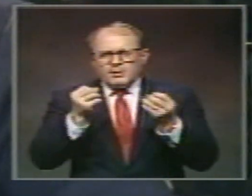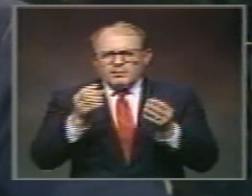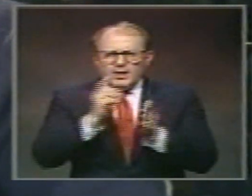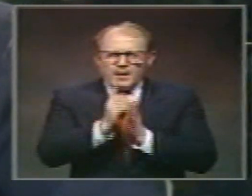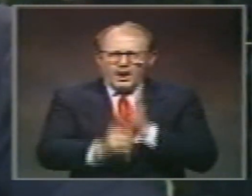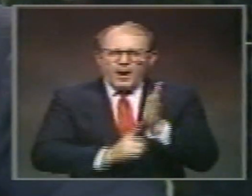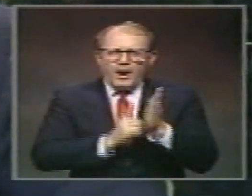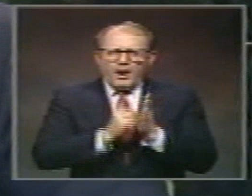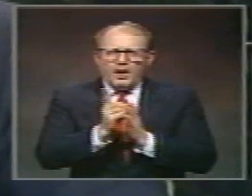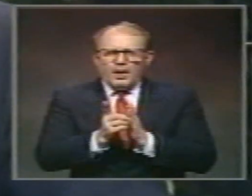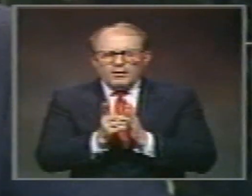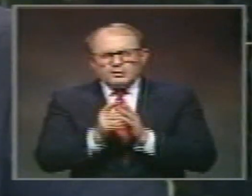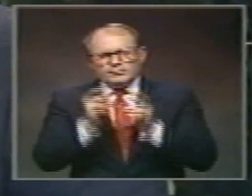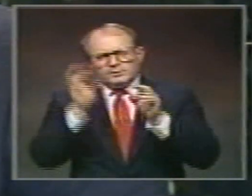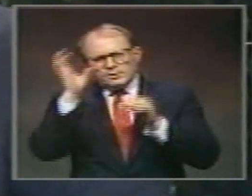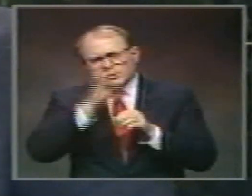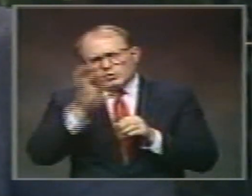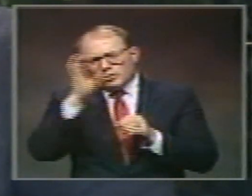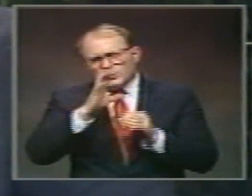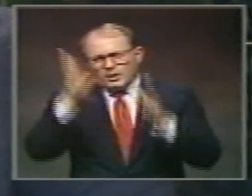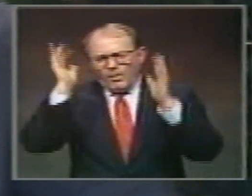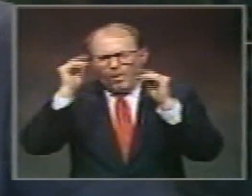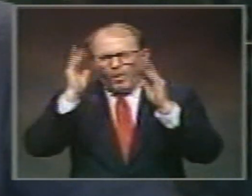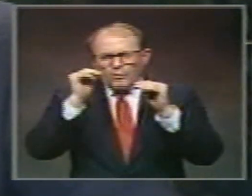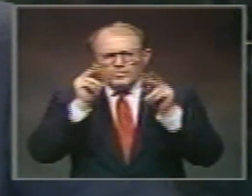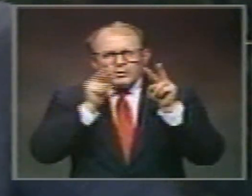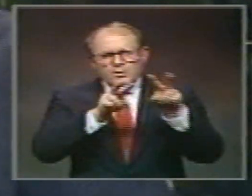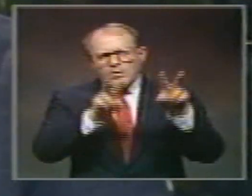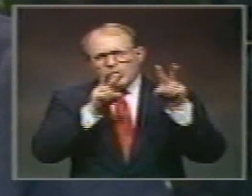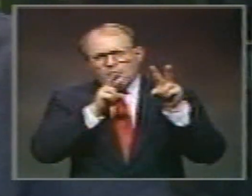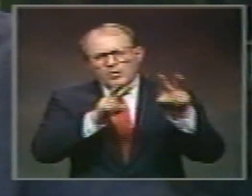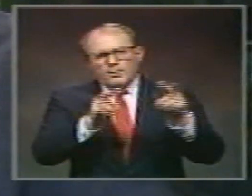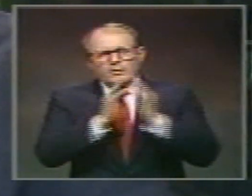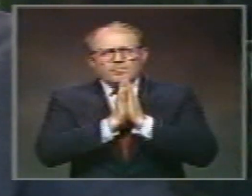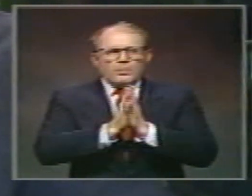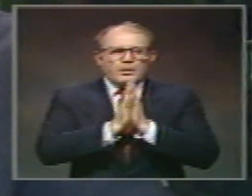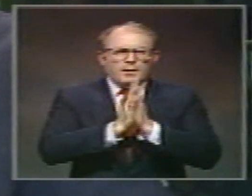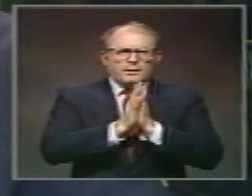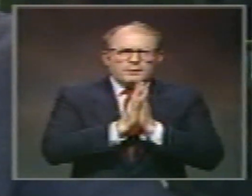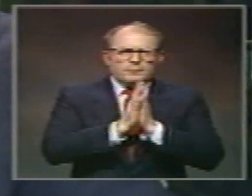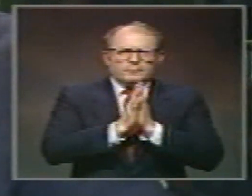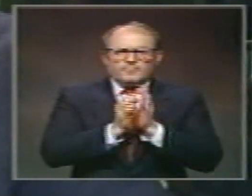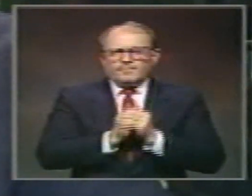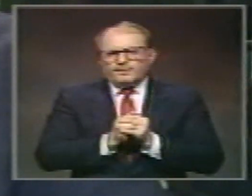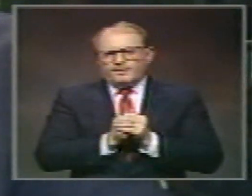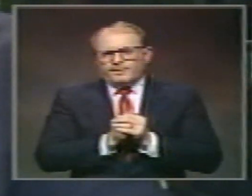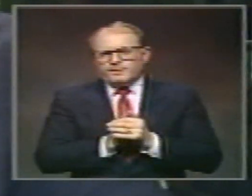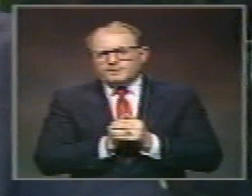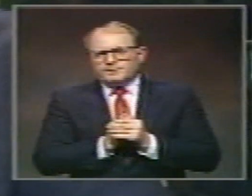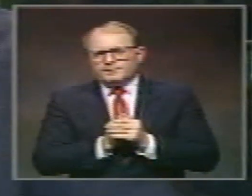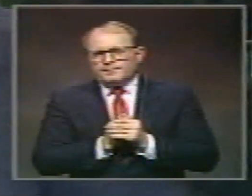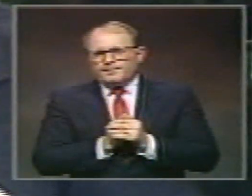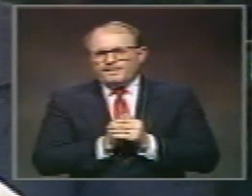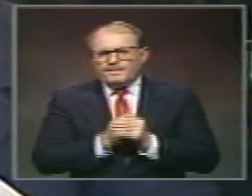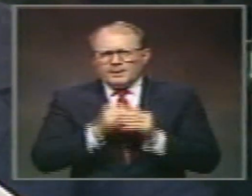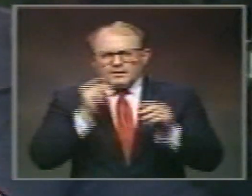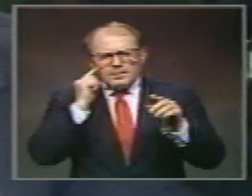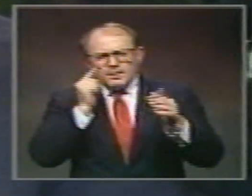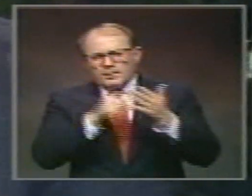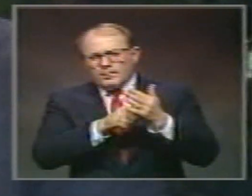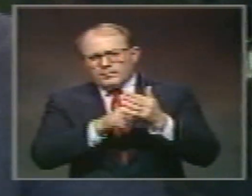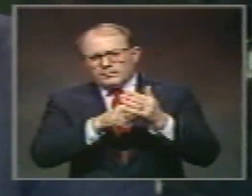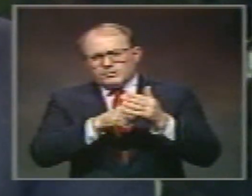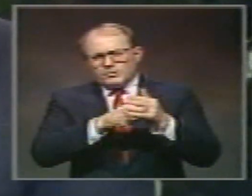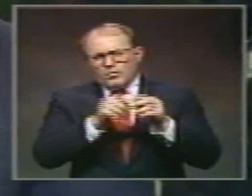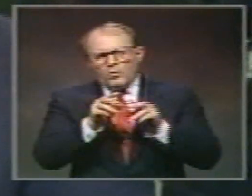spent watching, hoping, looking, and praying. He saw him while he was a great